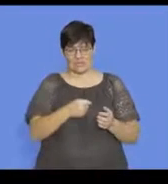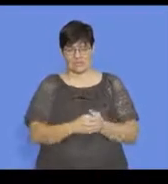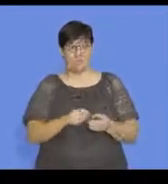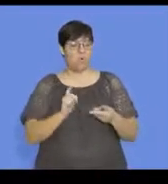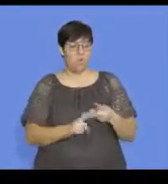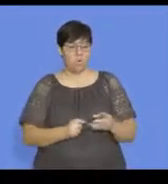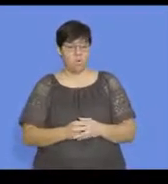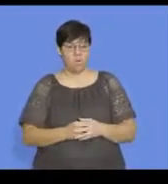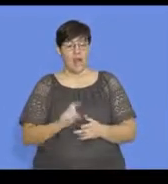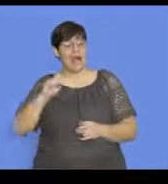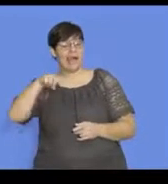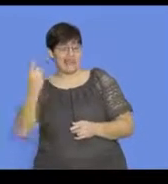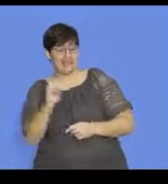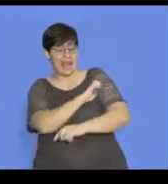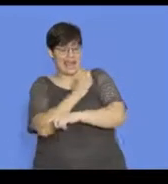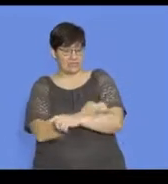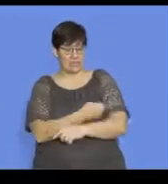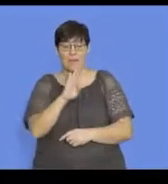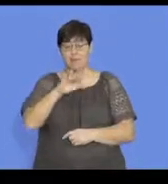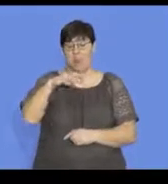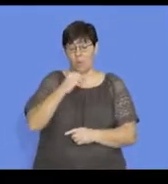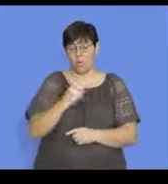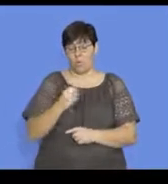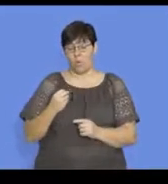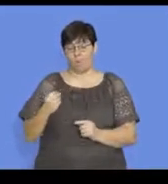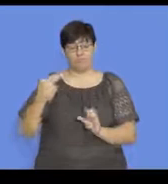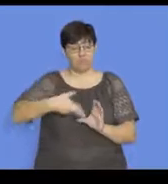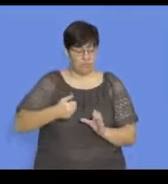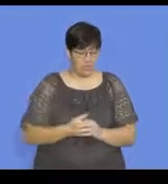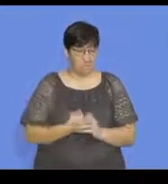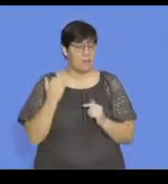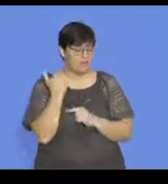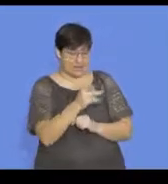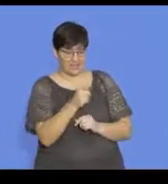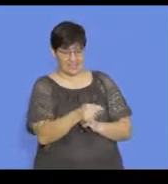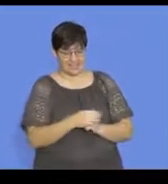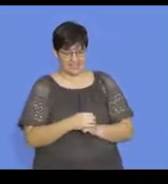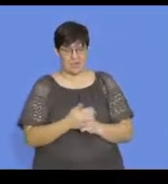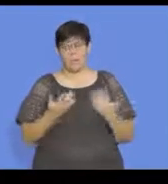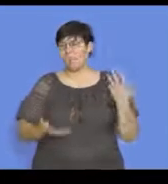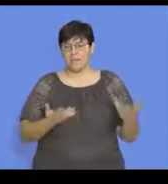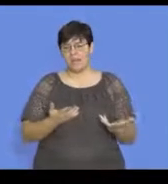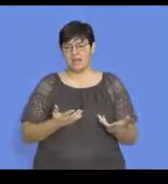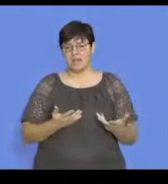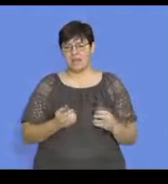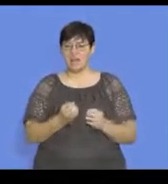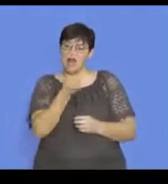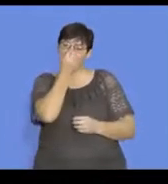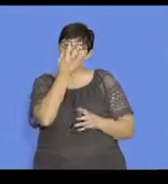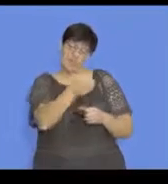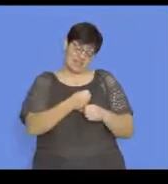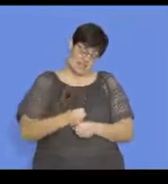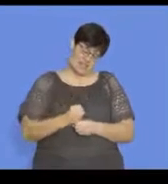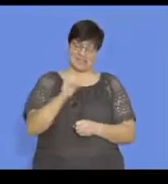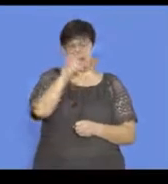energy sources, biofuel, plants. And maybe we just like to have a pretty bouquet of flowers in our house. All